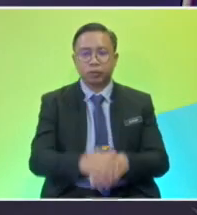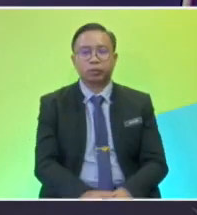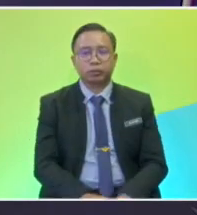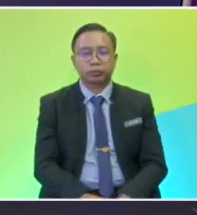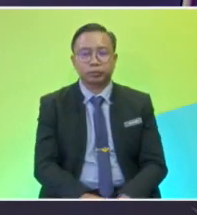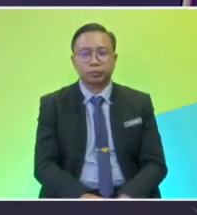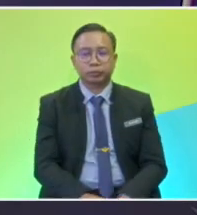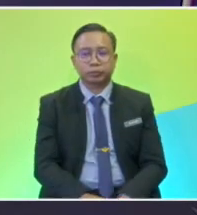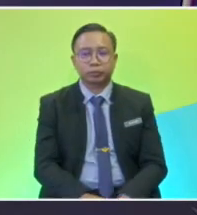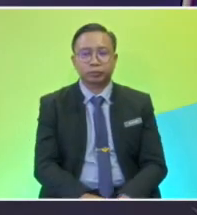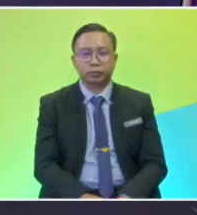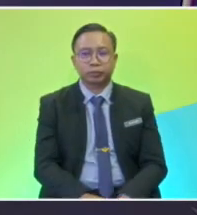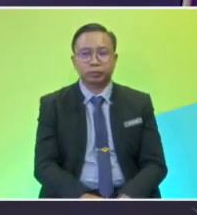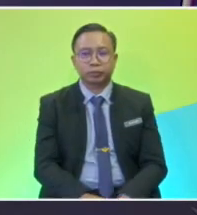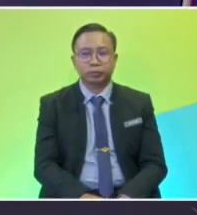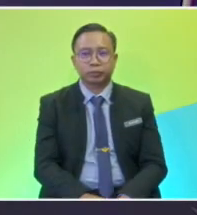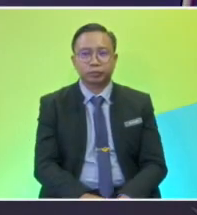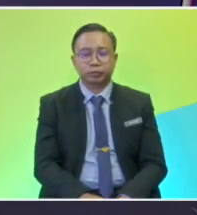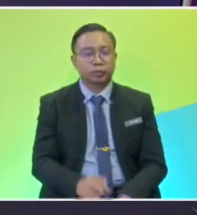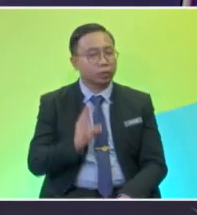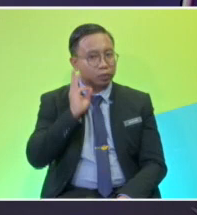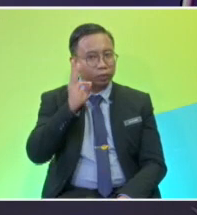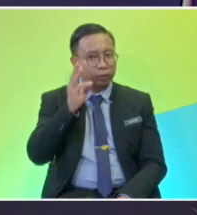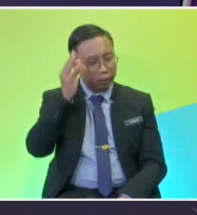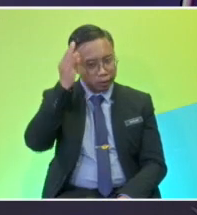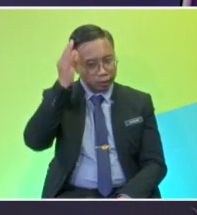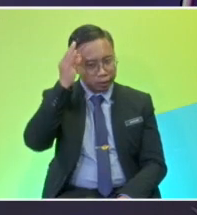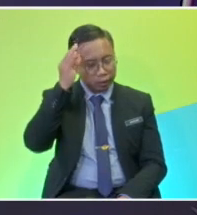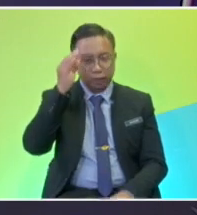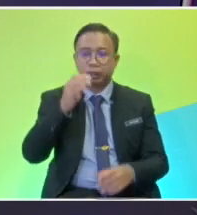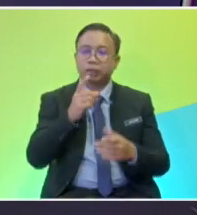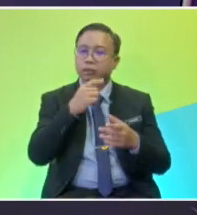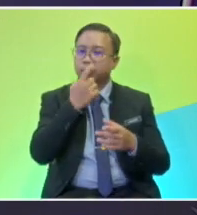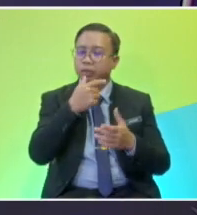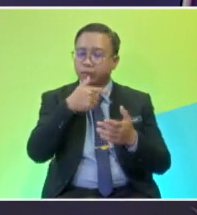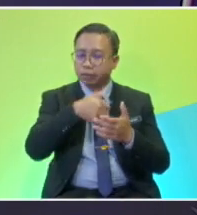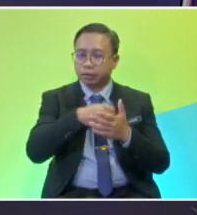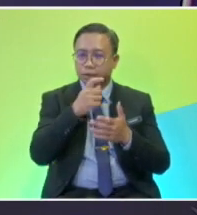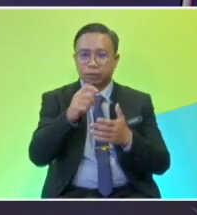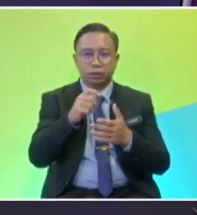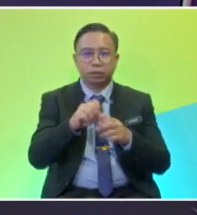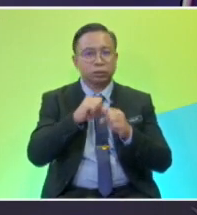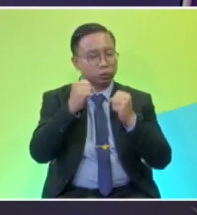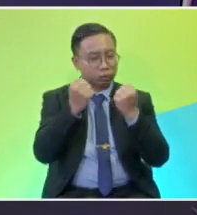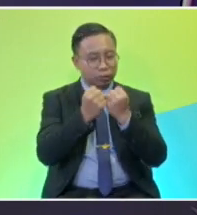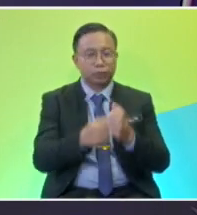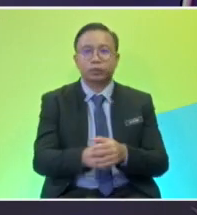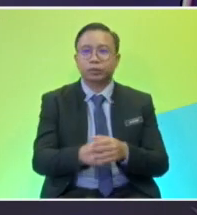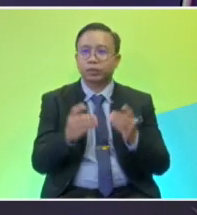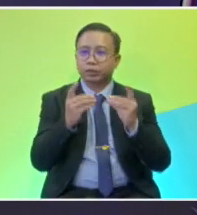proud. sure. It will be like thinking someone else in the studio. Yes, it's the same, Mr. Skeleton. It's